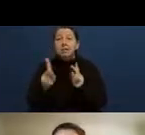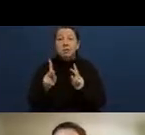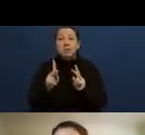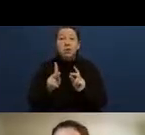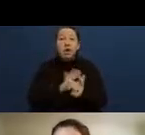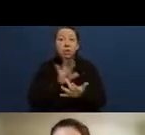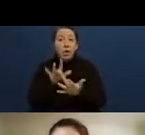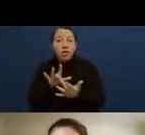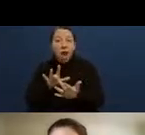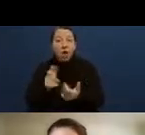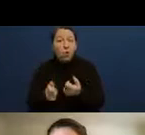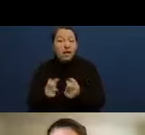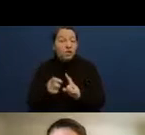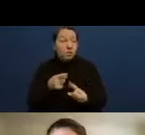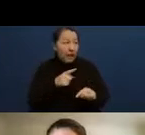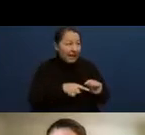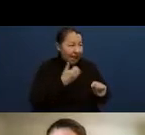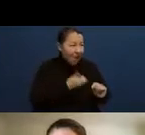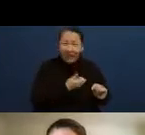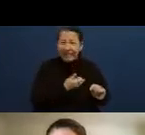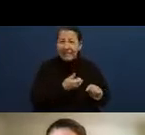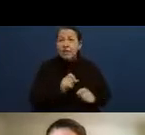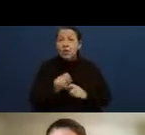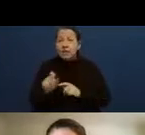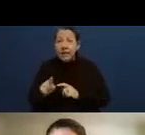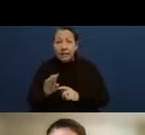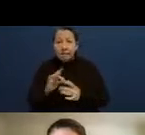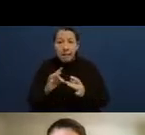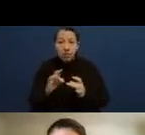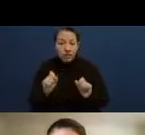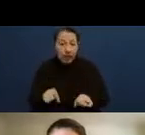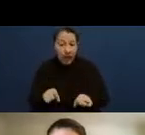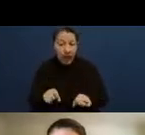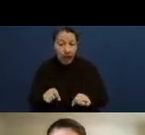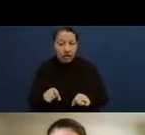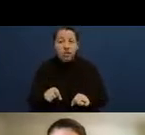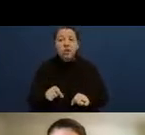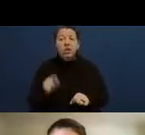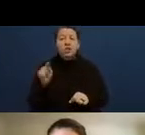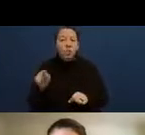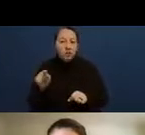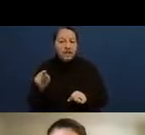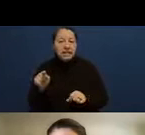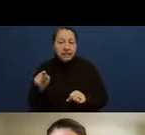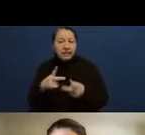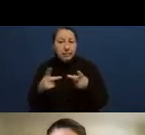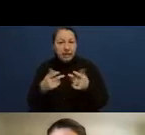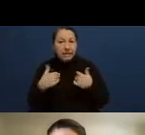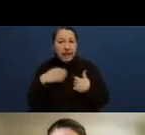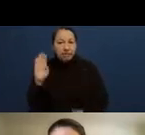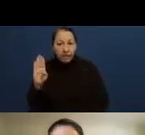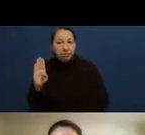that they can make a phone call, or they send messages. And so these places also have Facebook pages that you